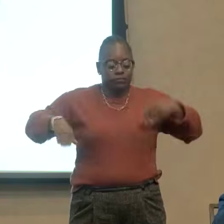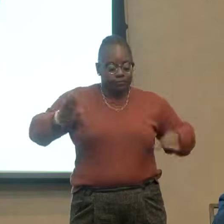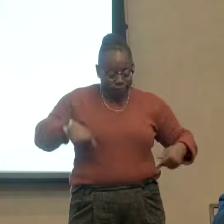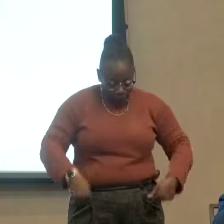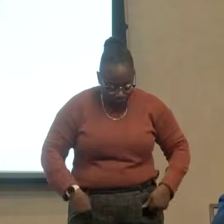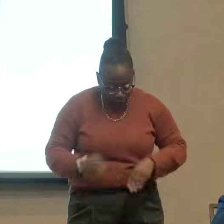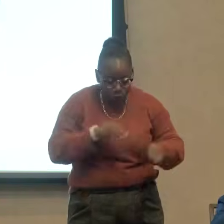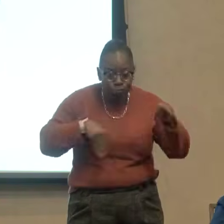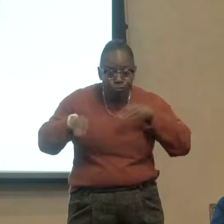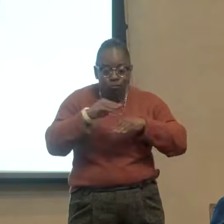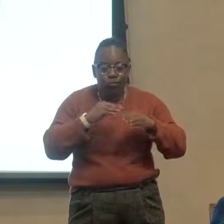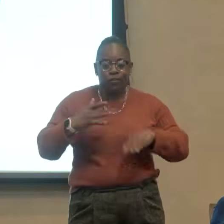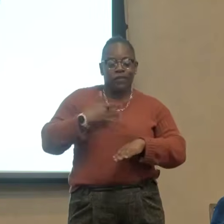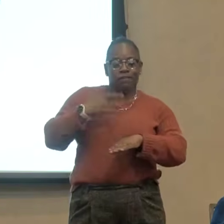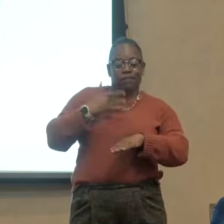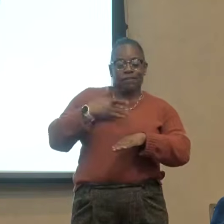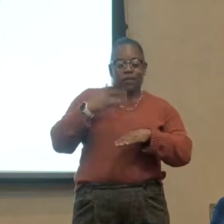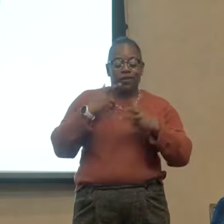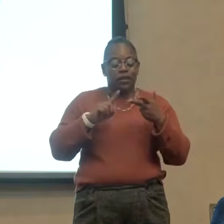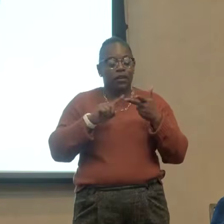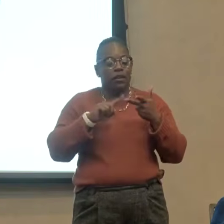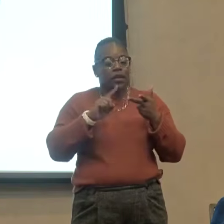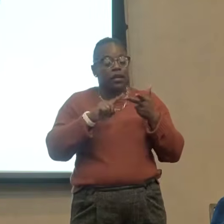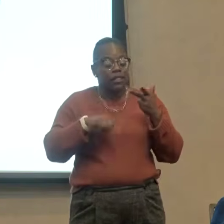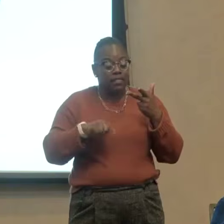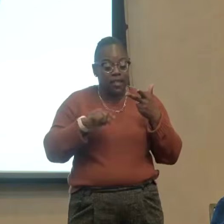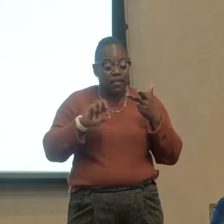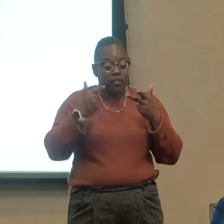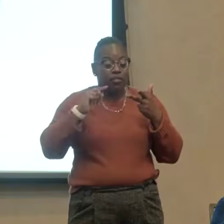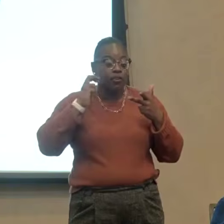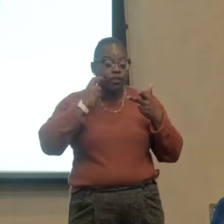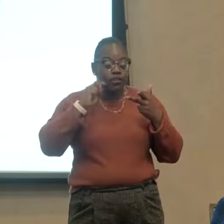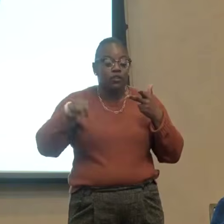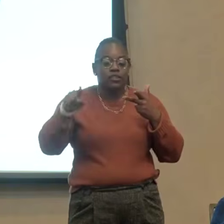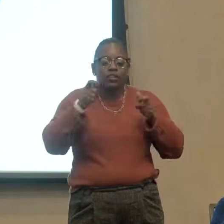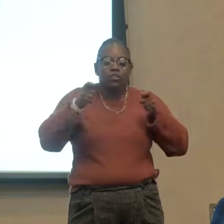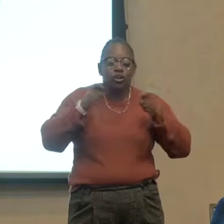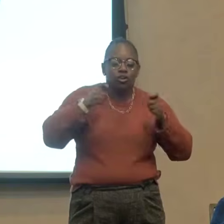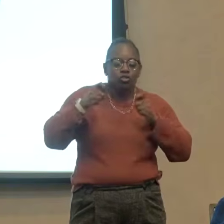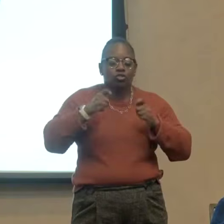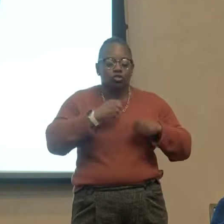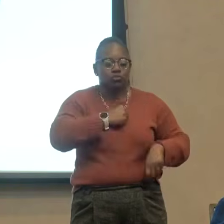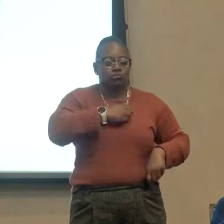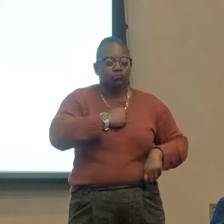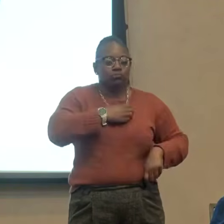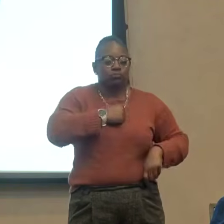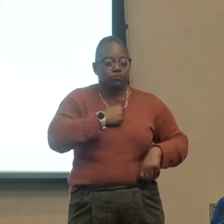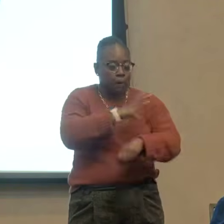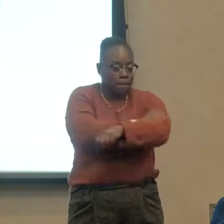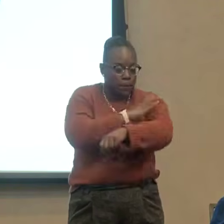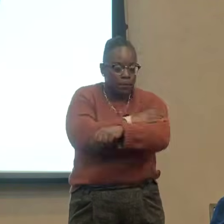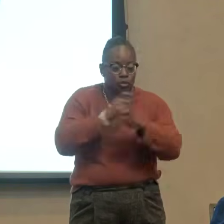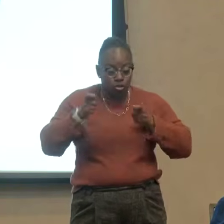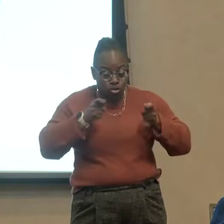feel things. And there's the autonomic nervous system, which controls your pulse and blood pressure.